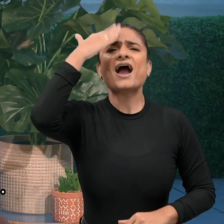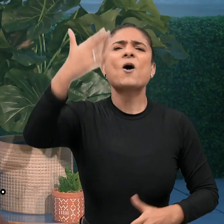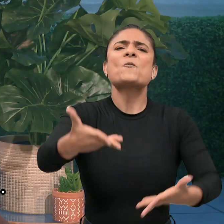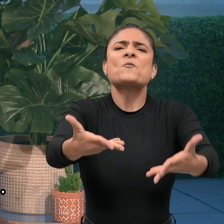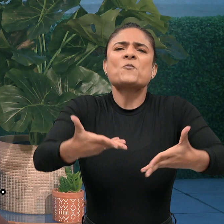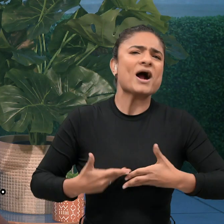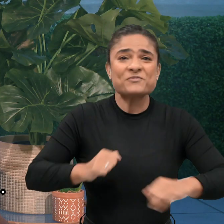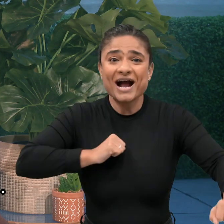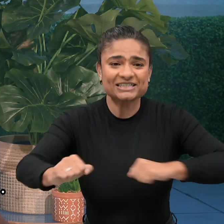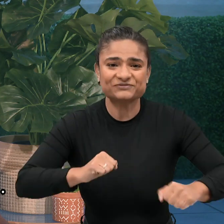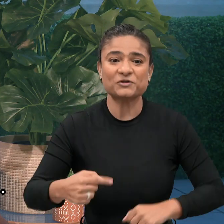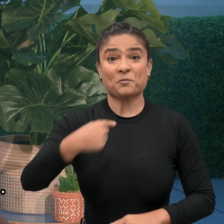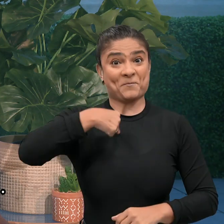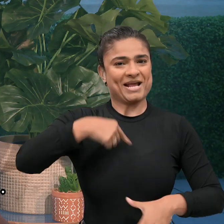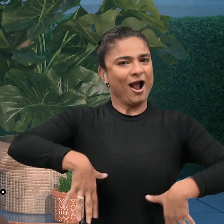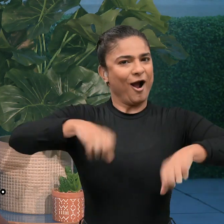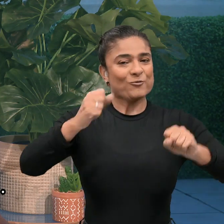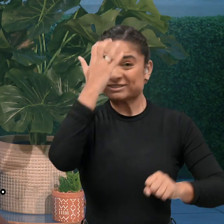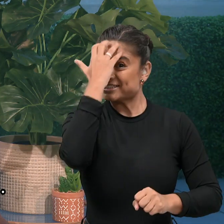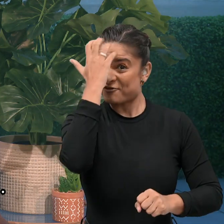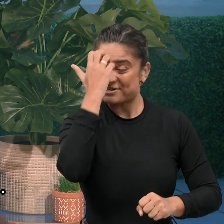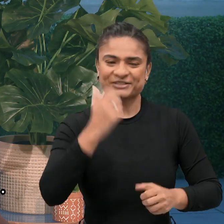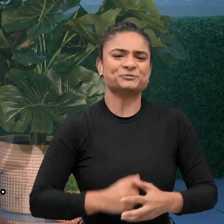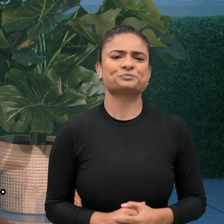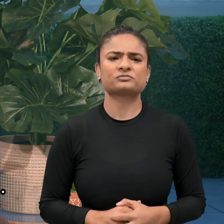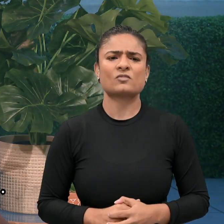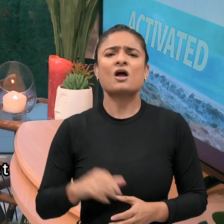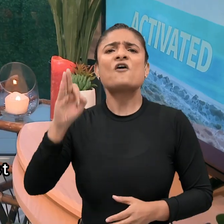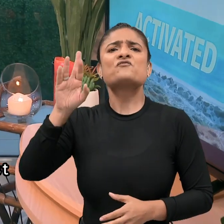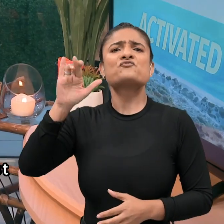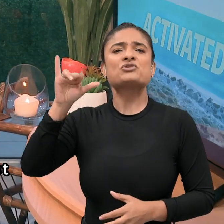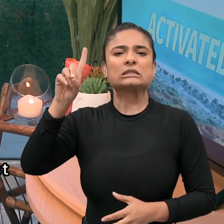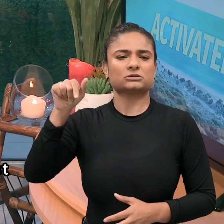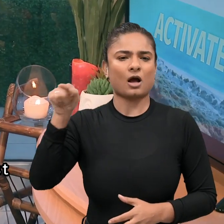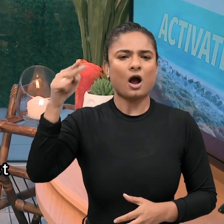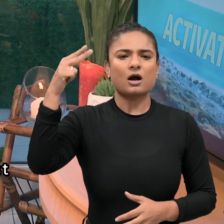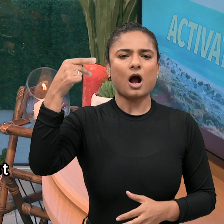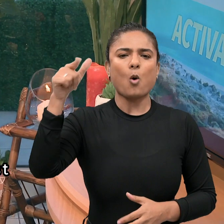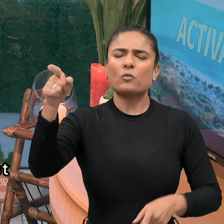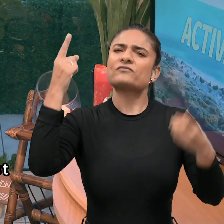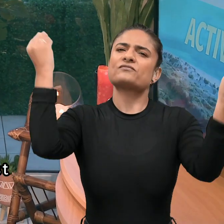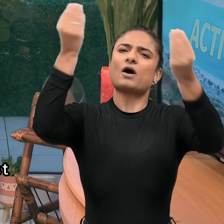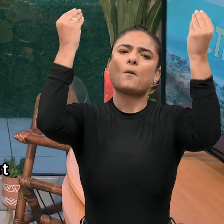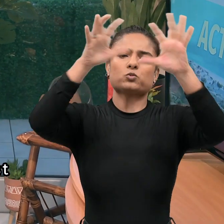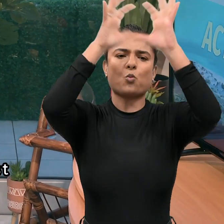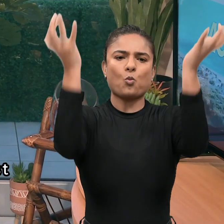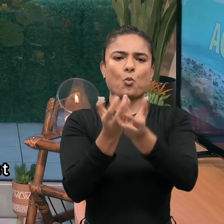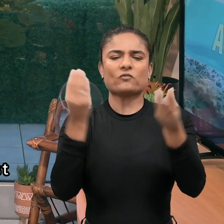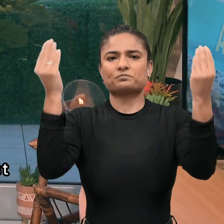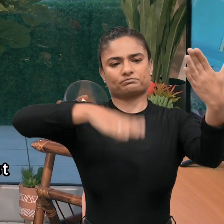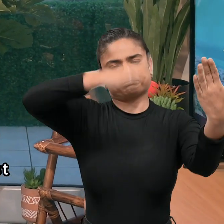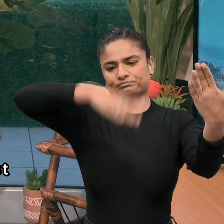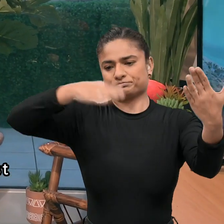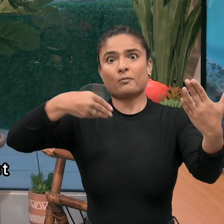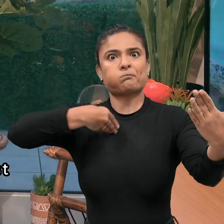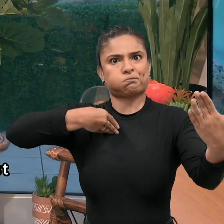Hello and welcome to Activated with me, your host, Taryn Tomlinson. Frida Kahlo is one of the world's most famous